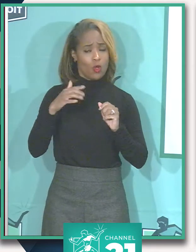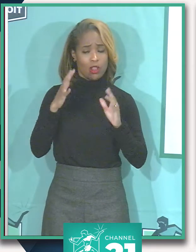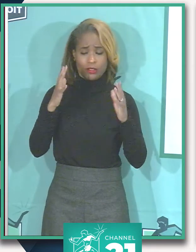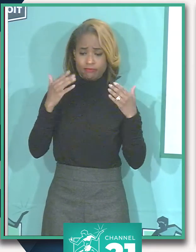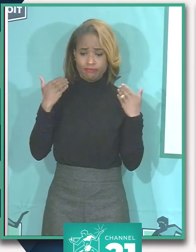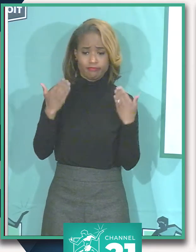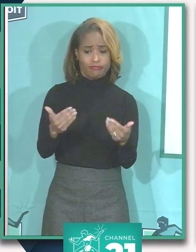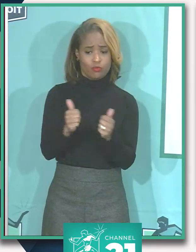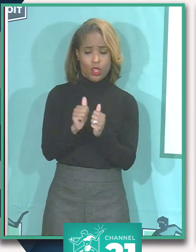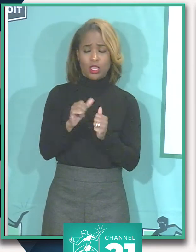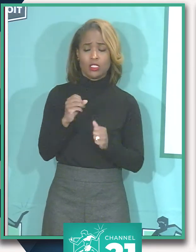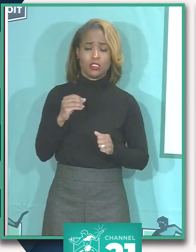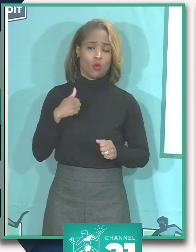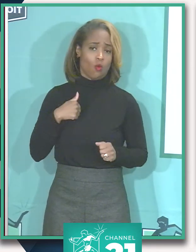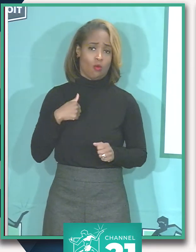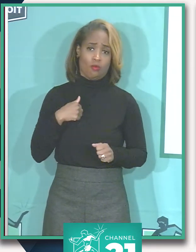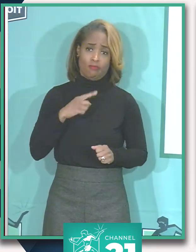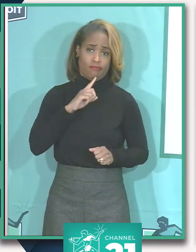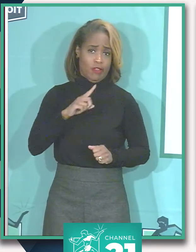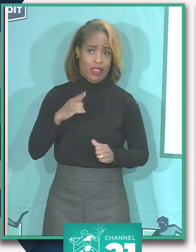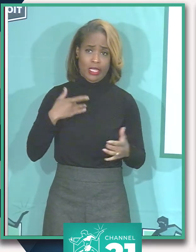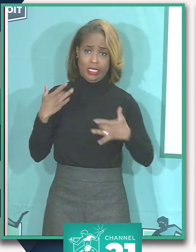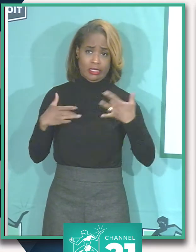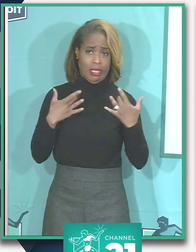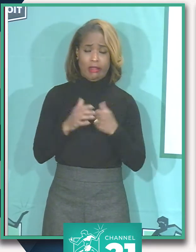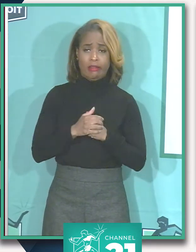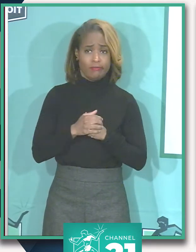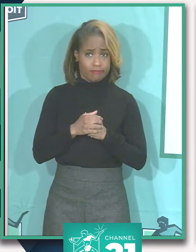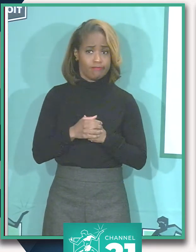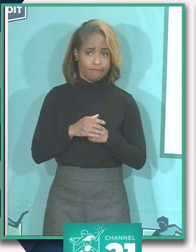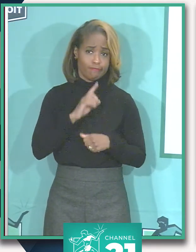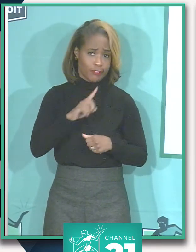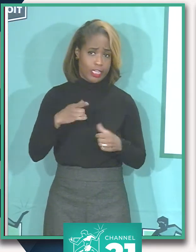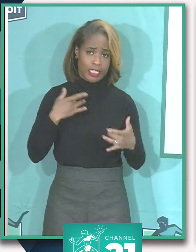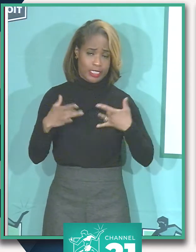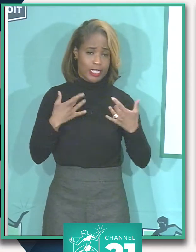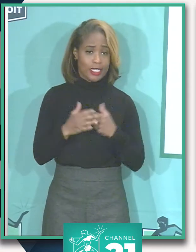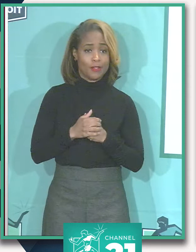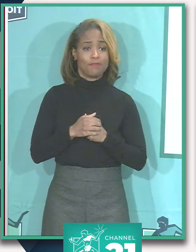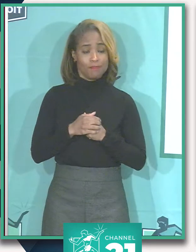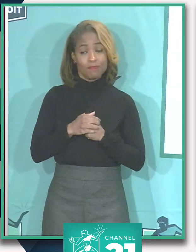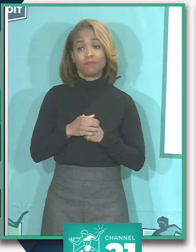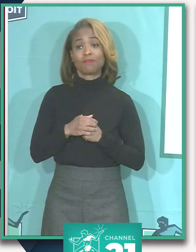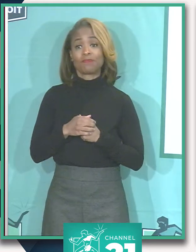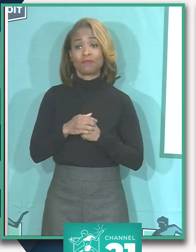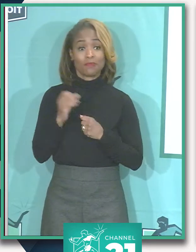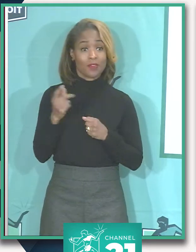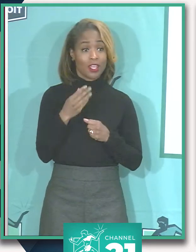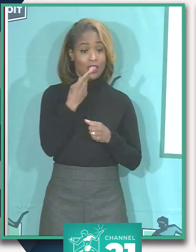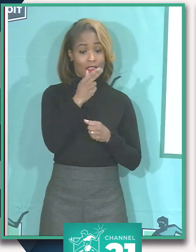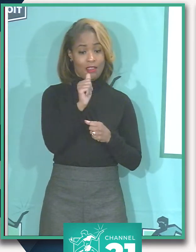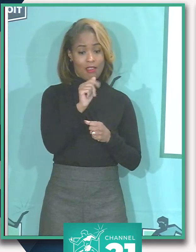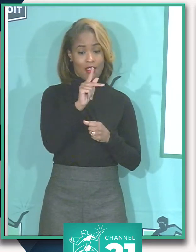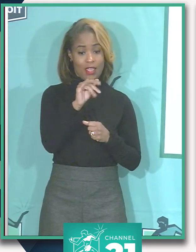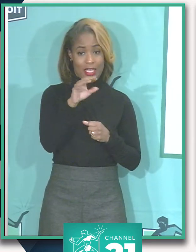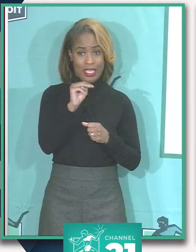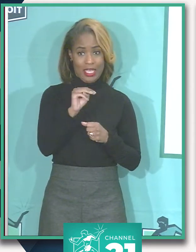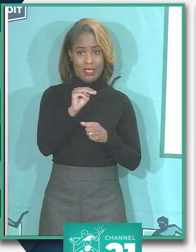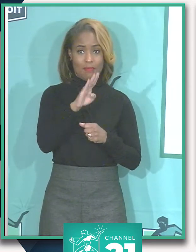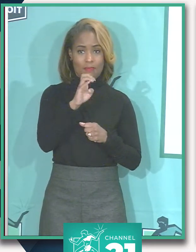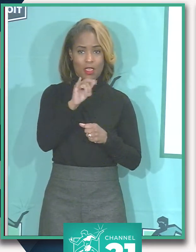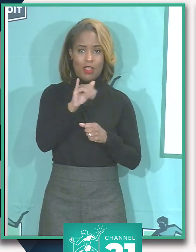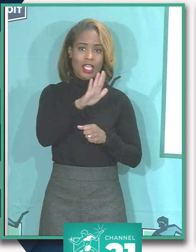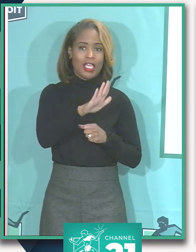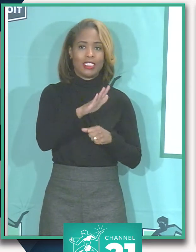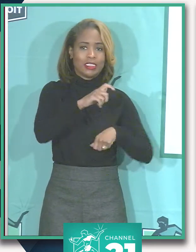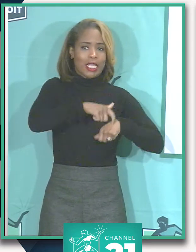excited with the next steps, Mr. Mayor. All right, and Hakeem Barry, who in his spare time